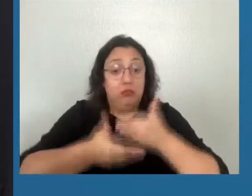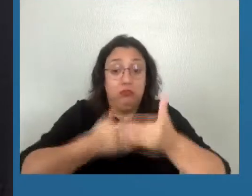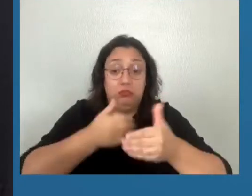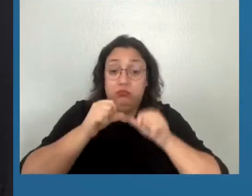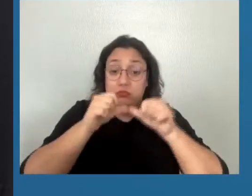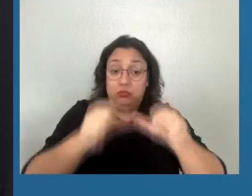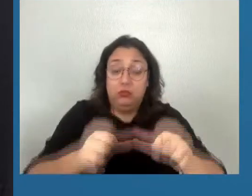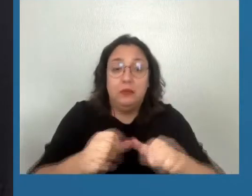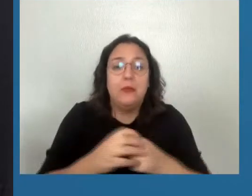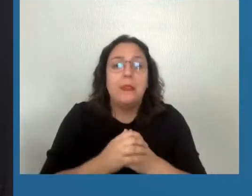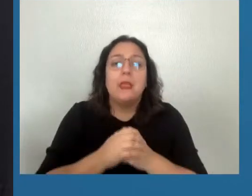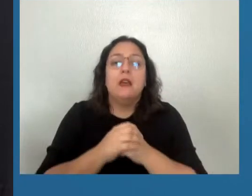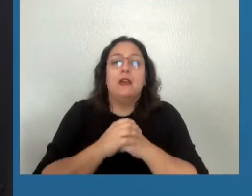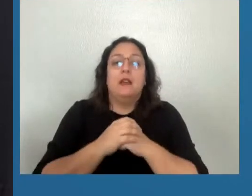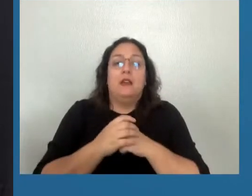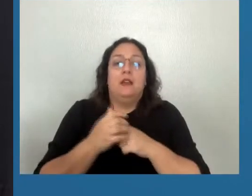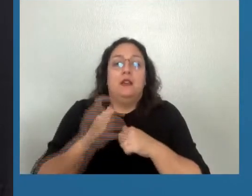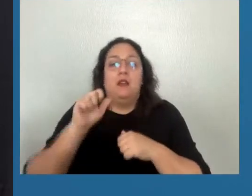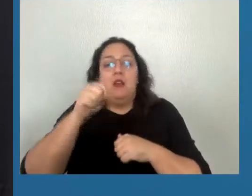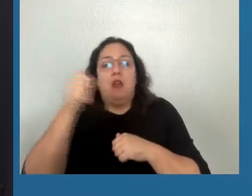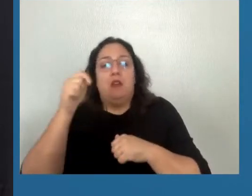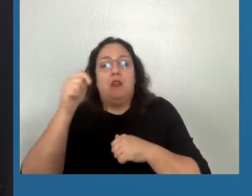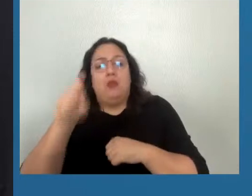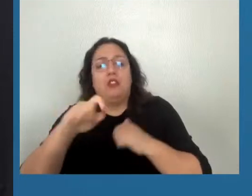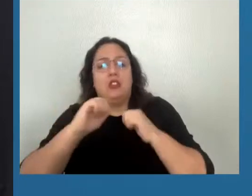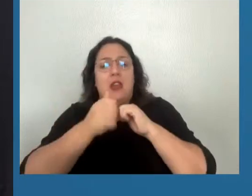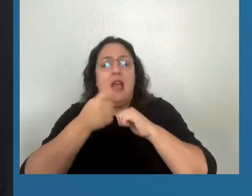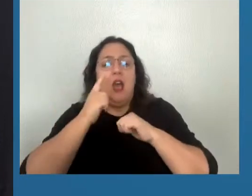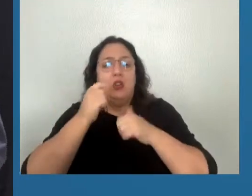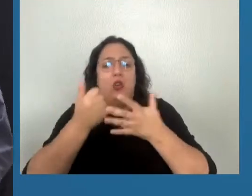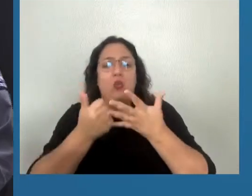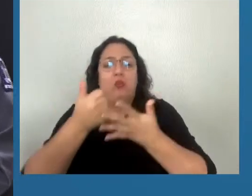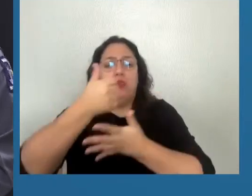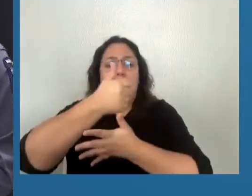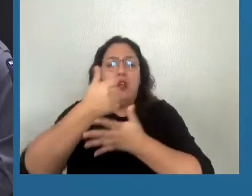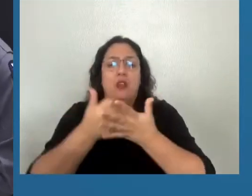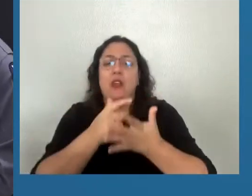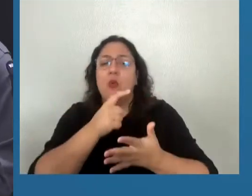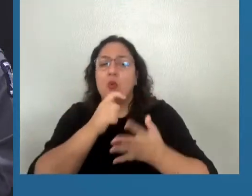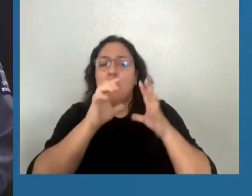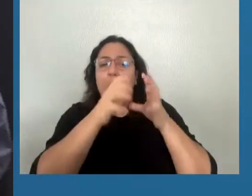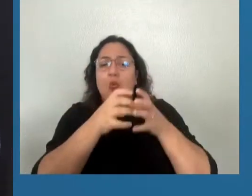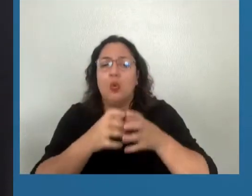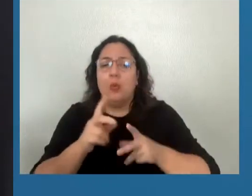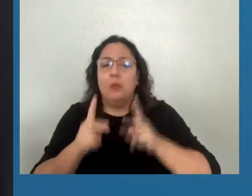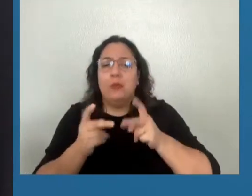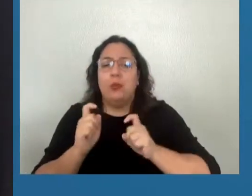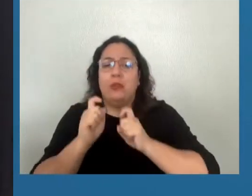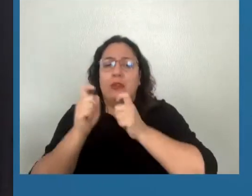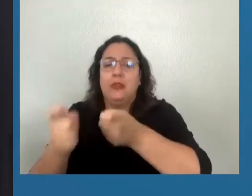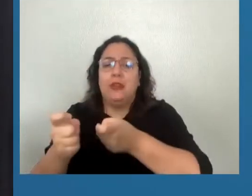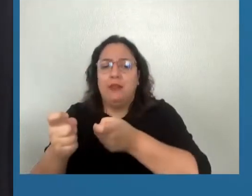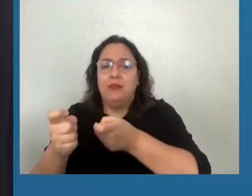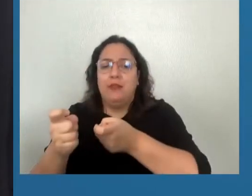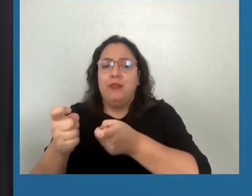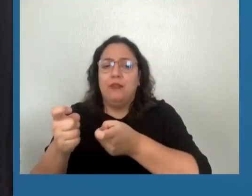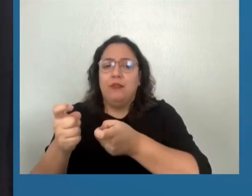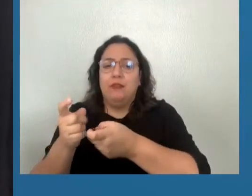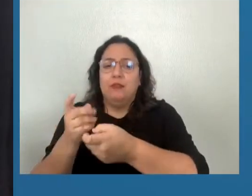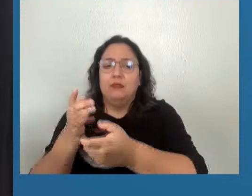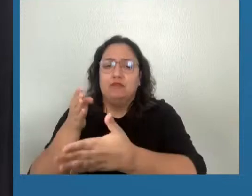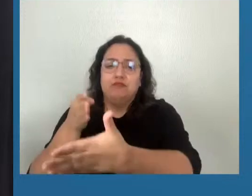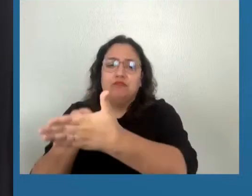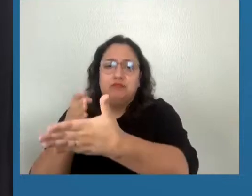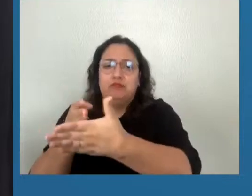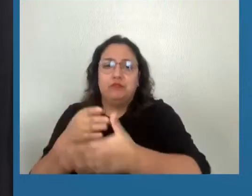being prioritized right now? Is it facility by facility? Is Do it? you know that, Marcos? Yeah. This is Marcos Soler, the Deputy Secretary for